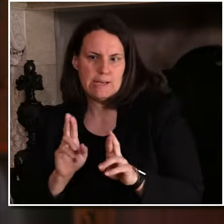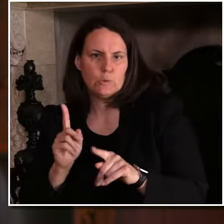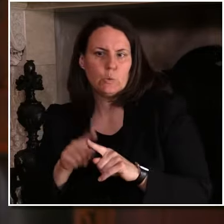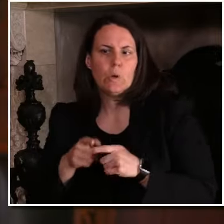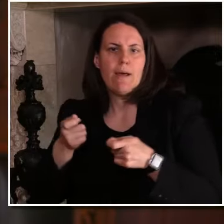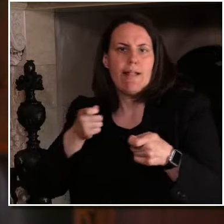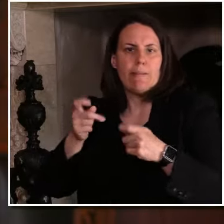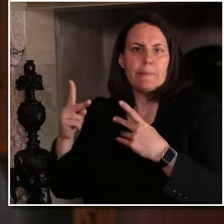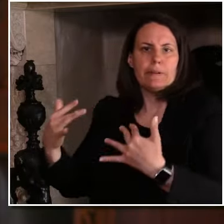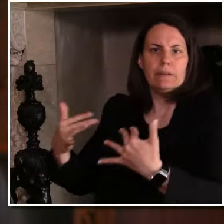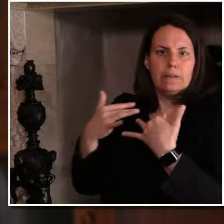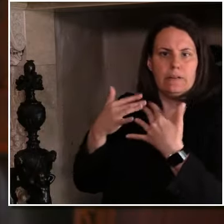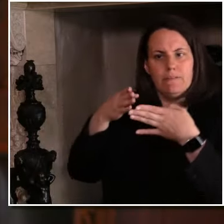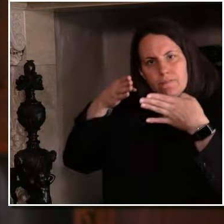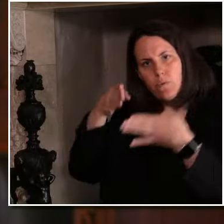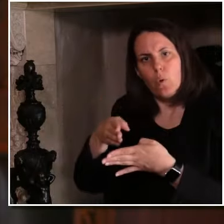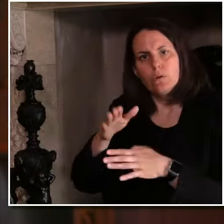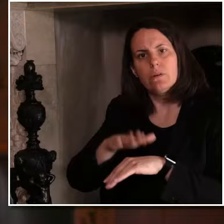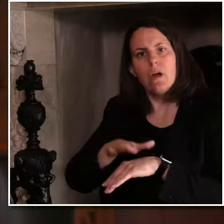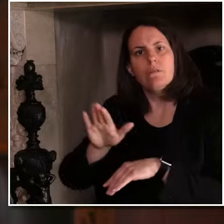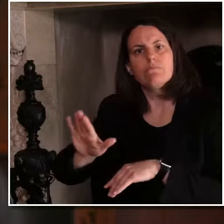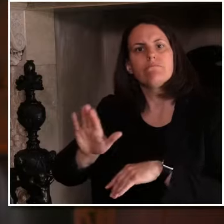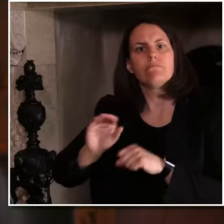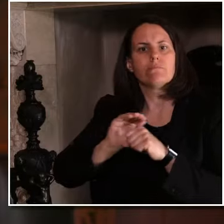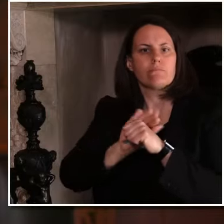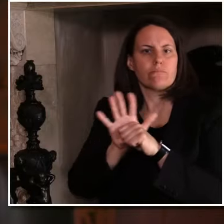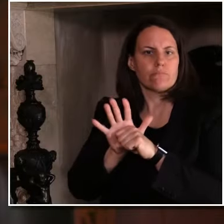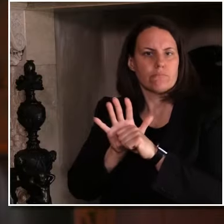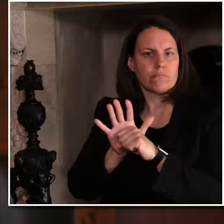decisions based on that, and